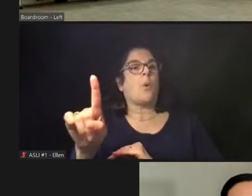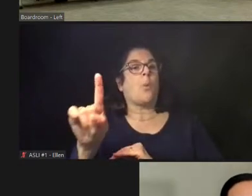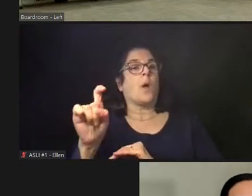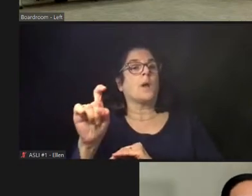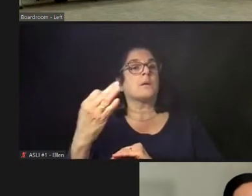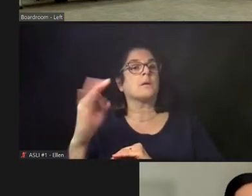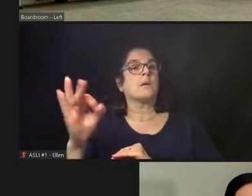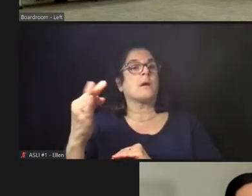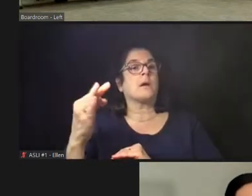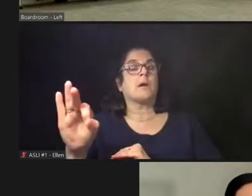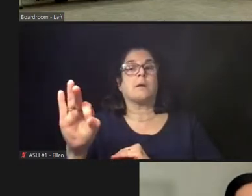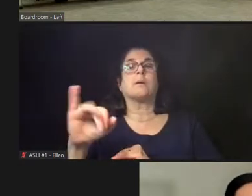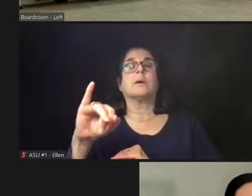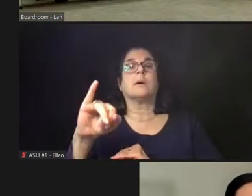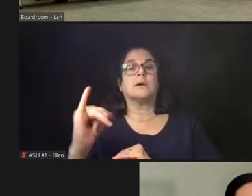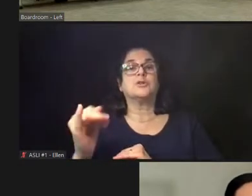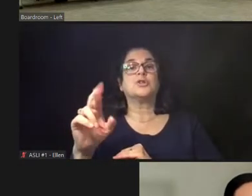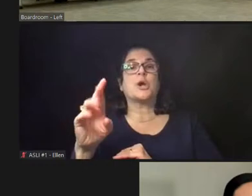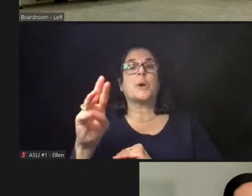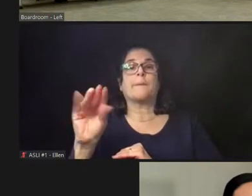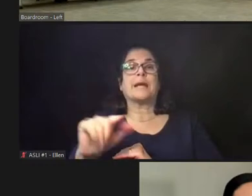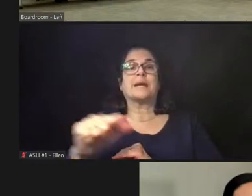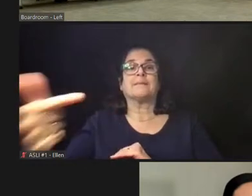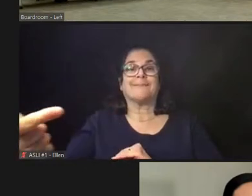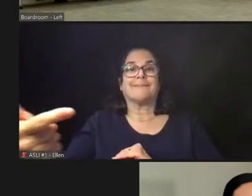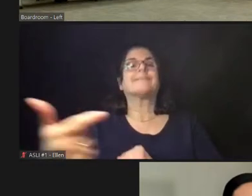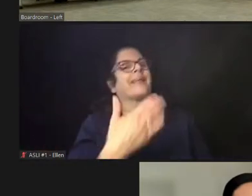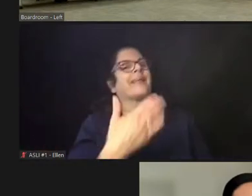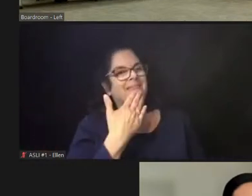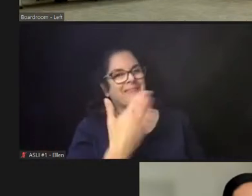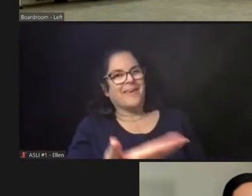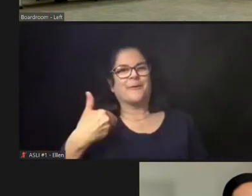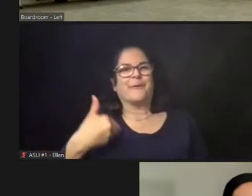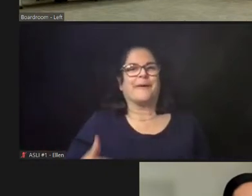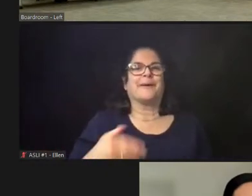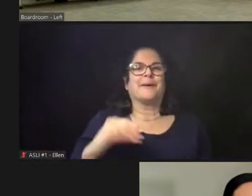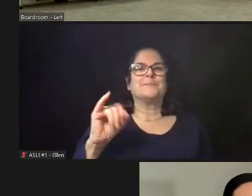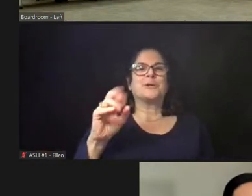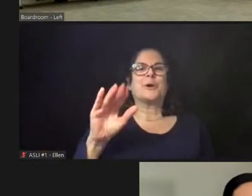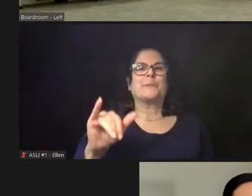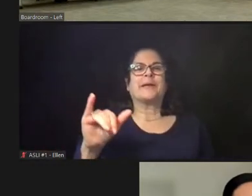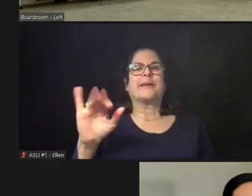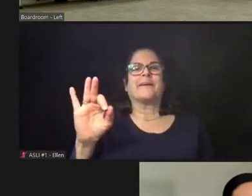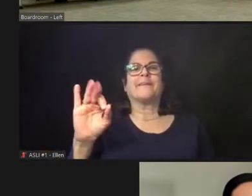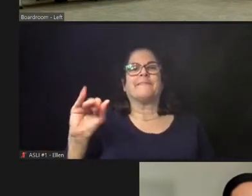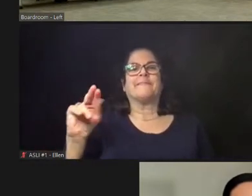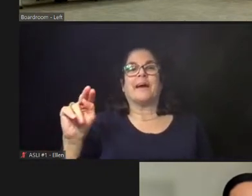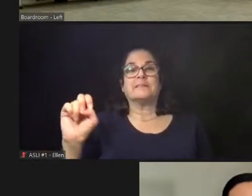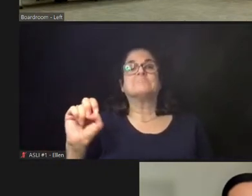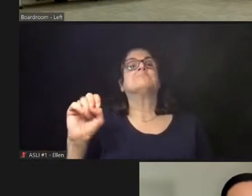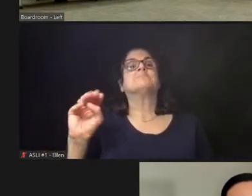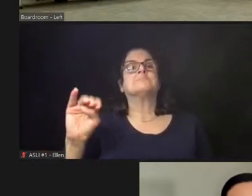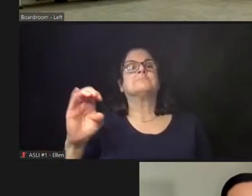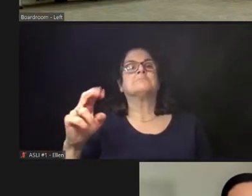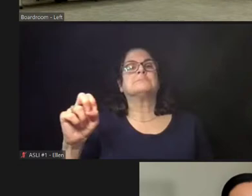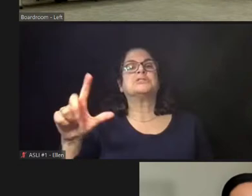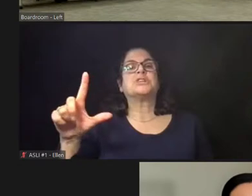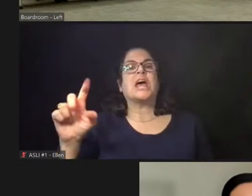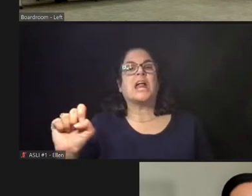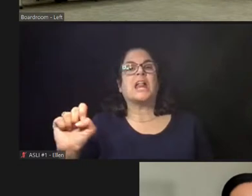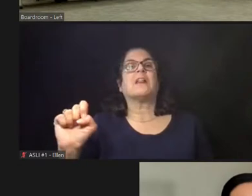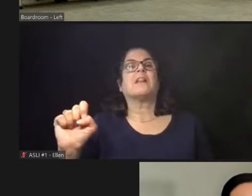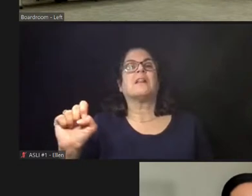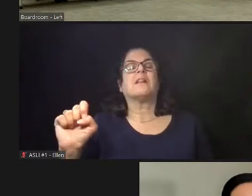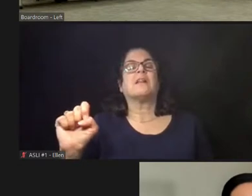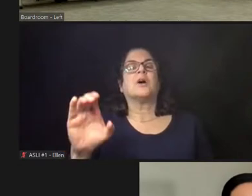021-119. Jeremy. Thank you. This is Jeremy Fine, your Chief Financial Officer. I'm joined by Michelle Curran, who's Deputy CFO